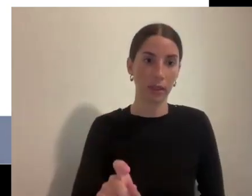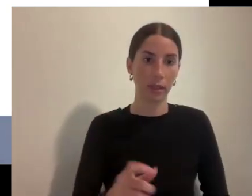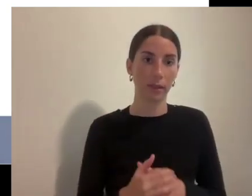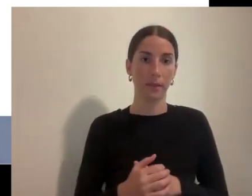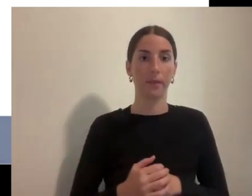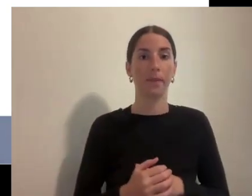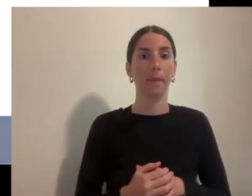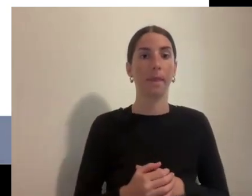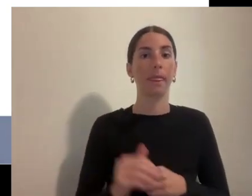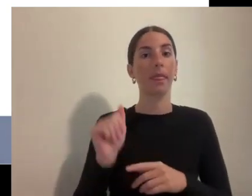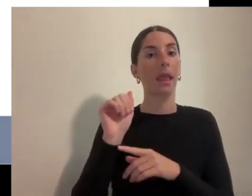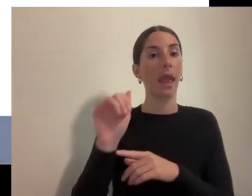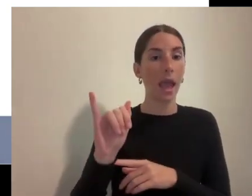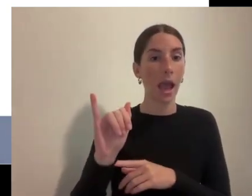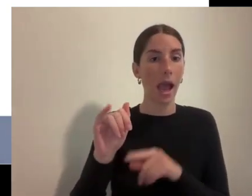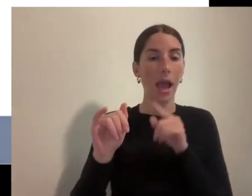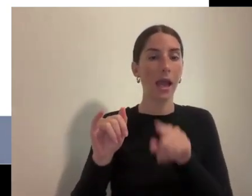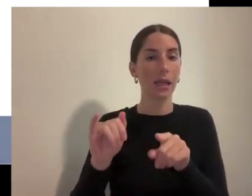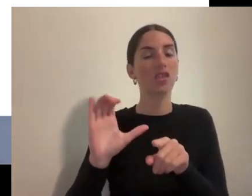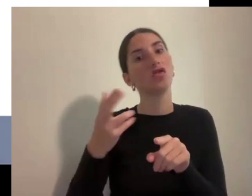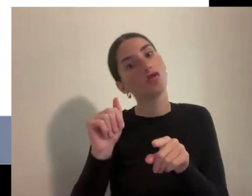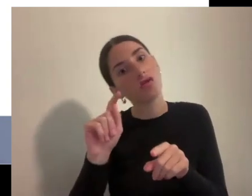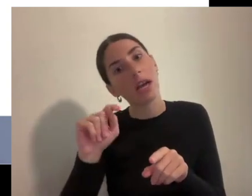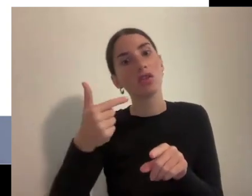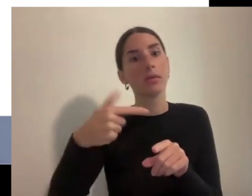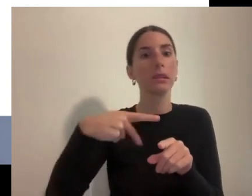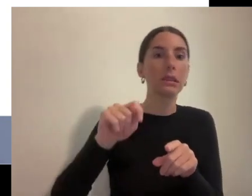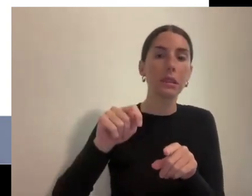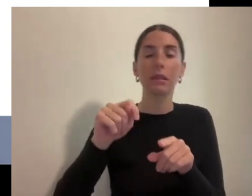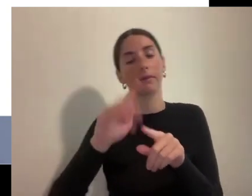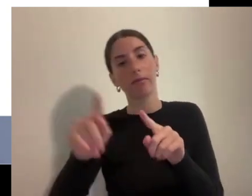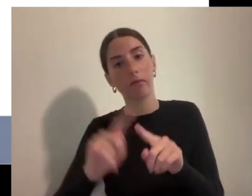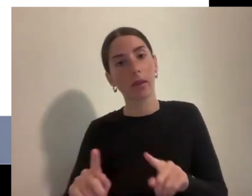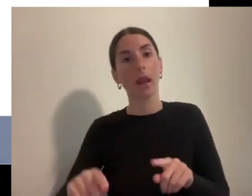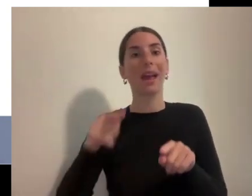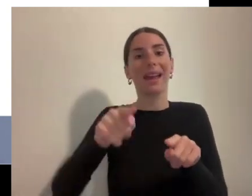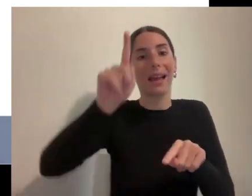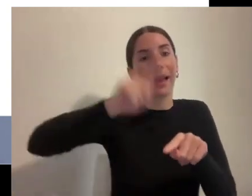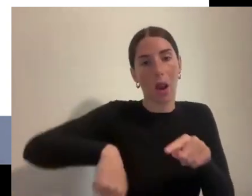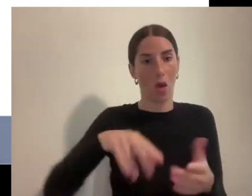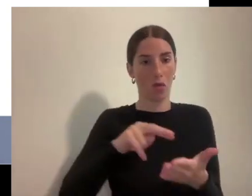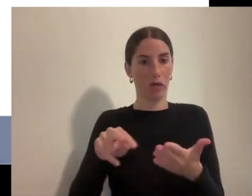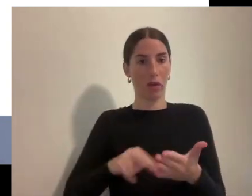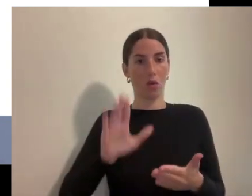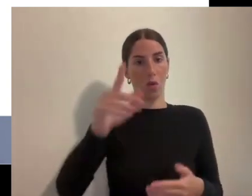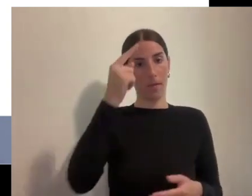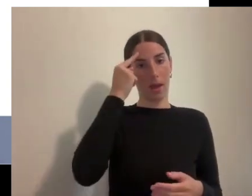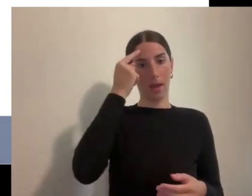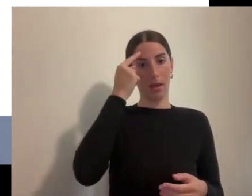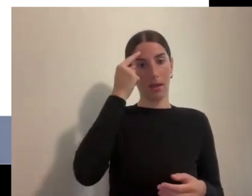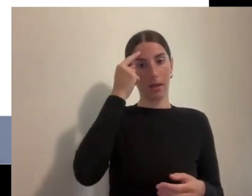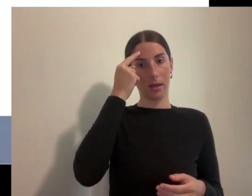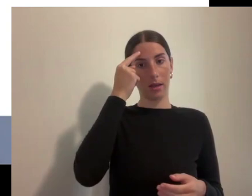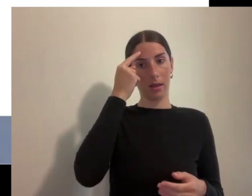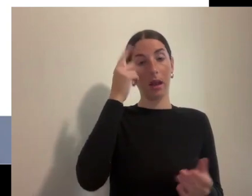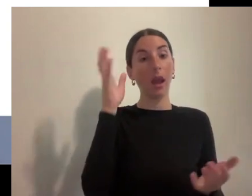Basically, the AI model, the AI, ChatGPT, Claude, Gemini, etc., can't read your mind. If you would not